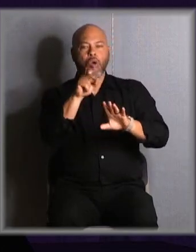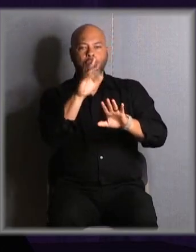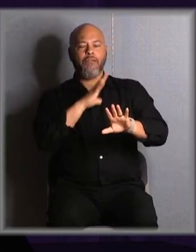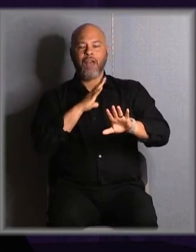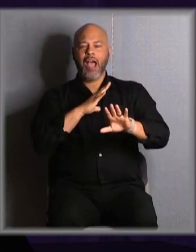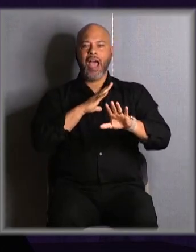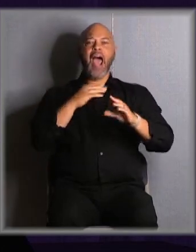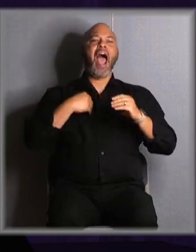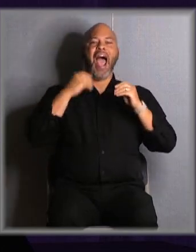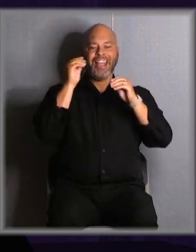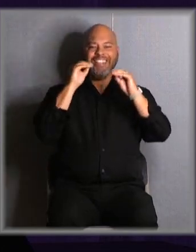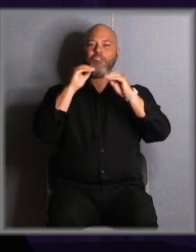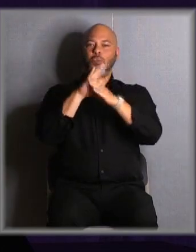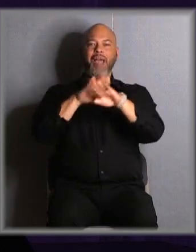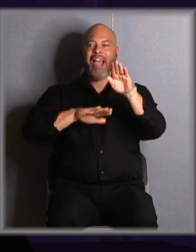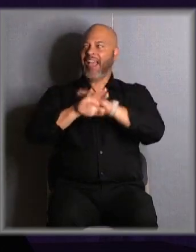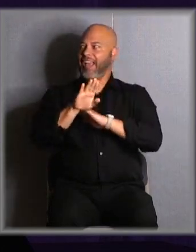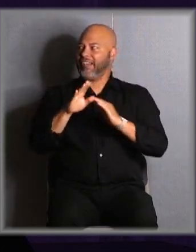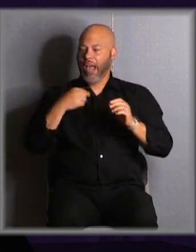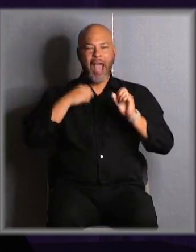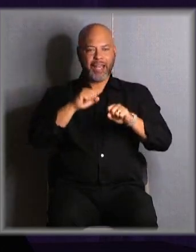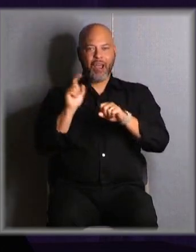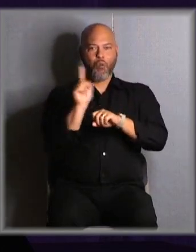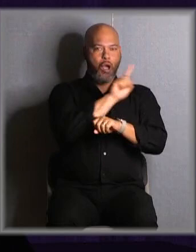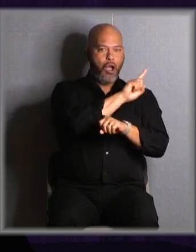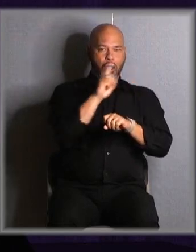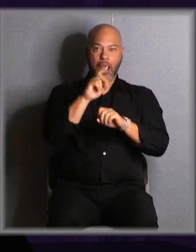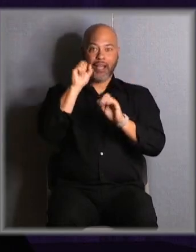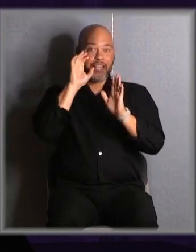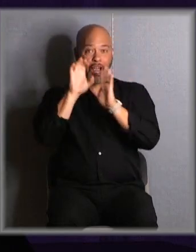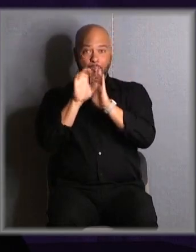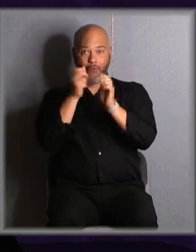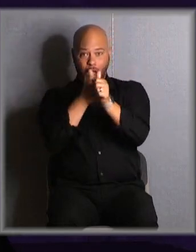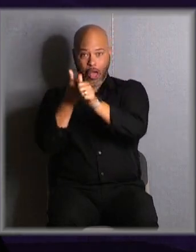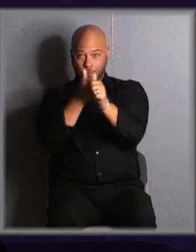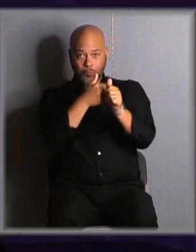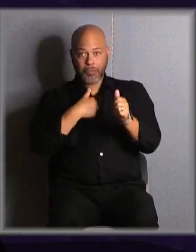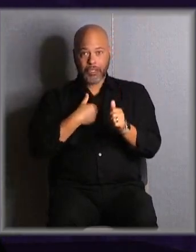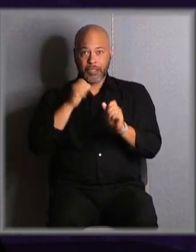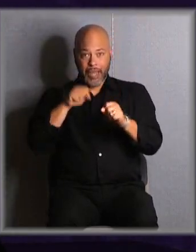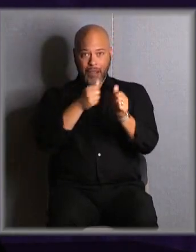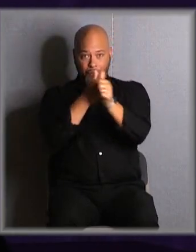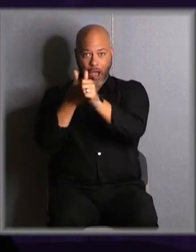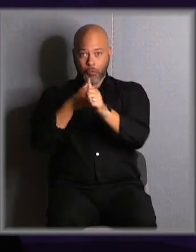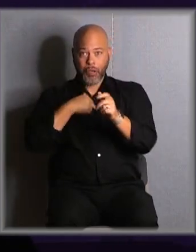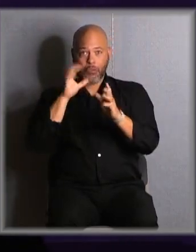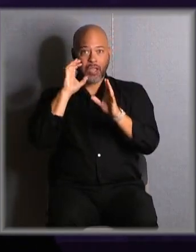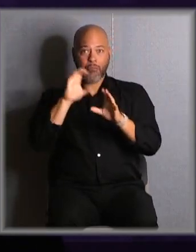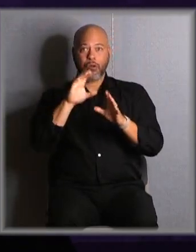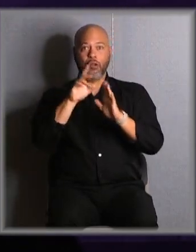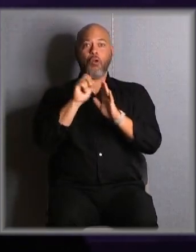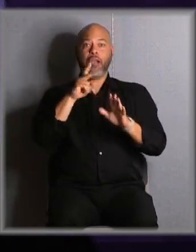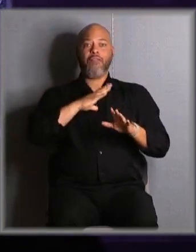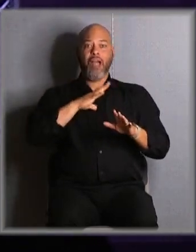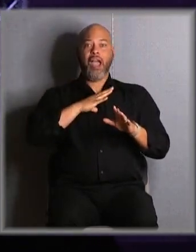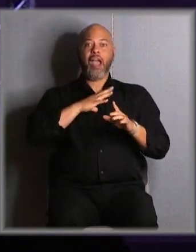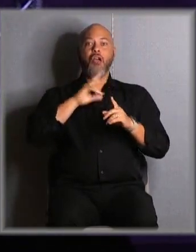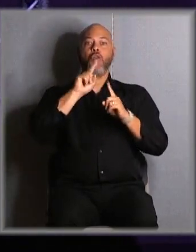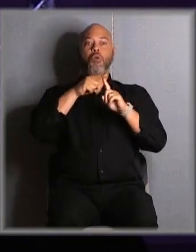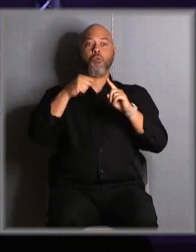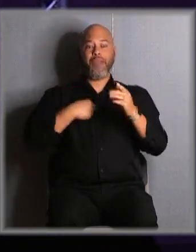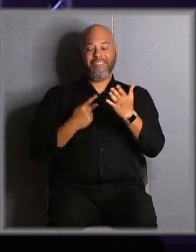I teach with my hand. Okay, can I walk? Are y'all good with me? Okay, so just stay with me, okay? When we